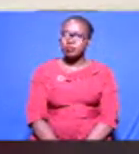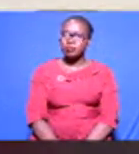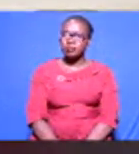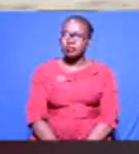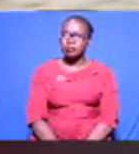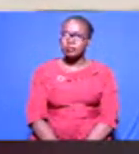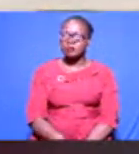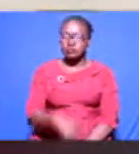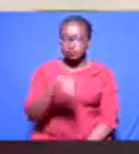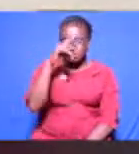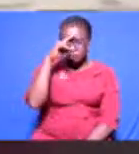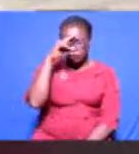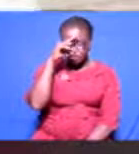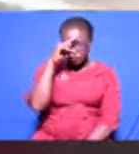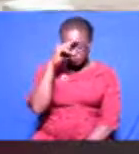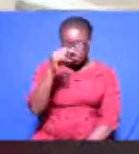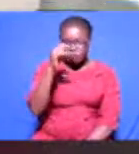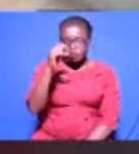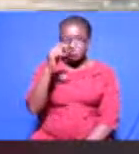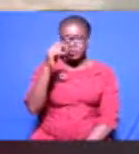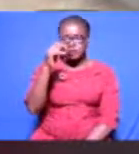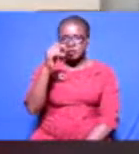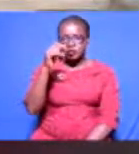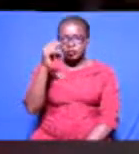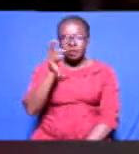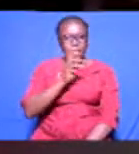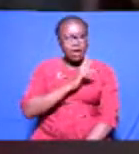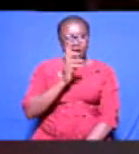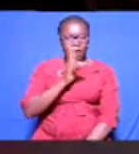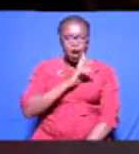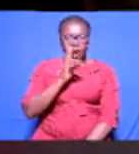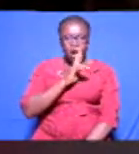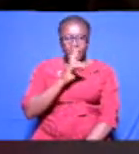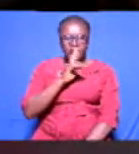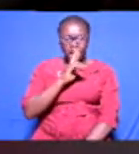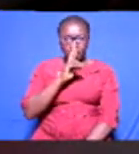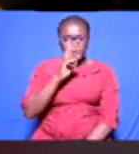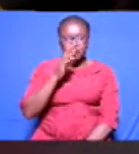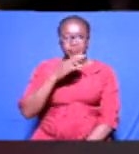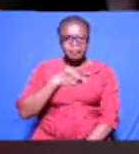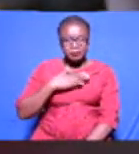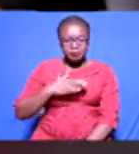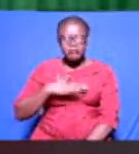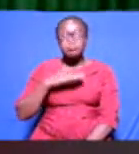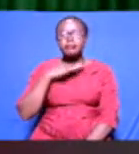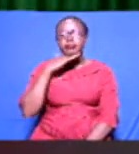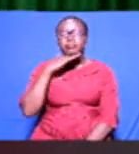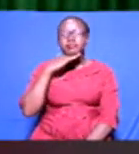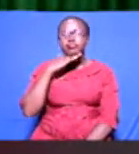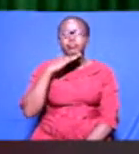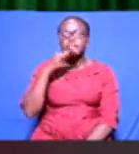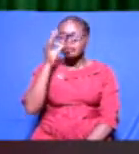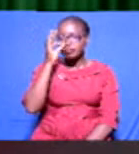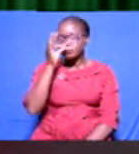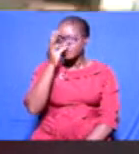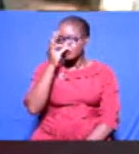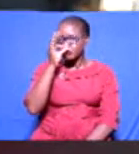Respect befitting an icon. Body of the late President Mwai Kibaki lying in state at Parliament